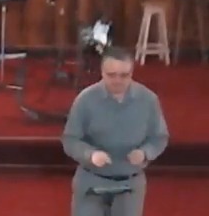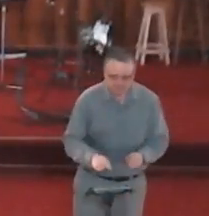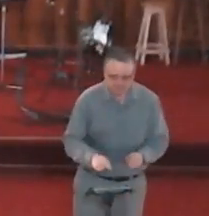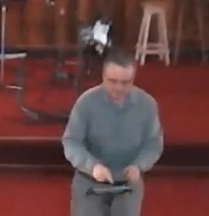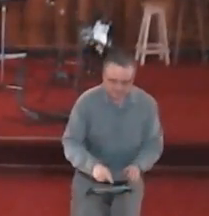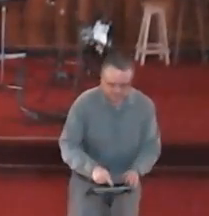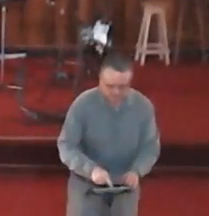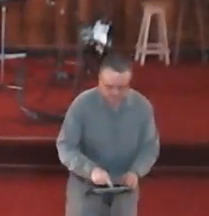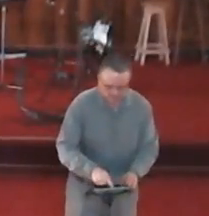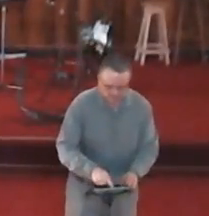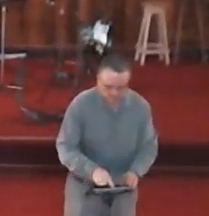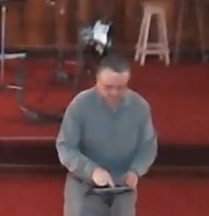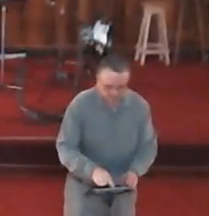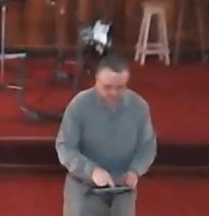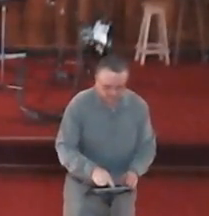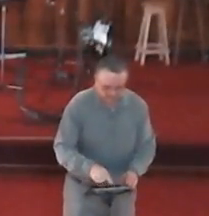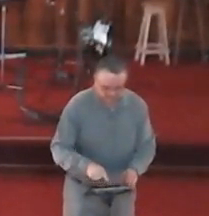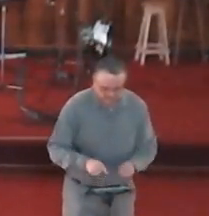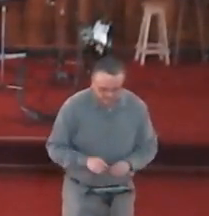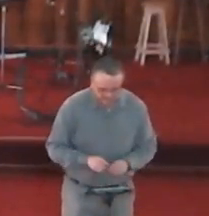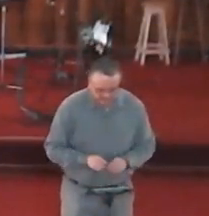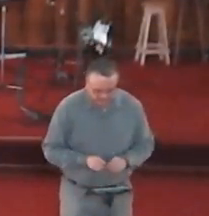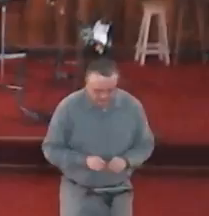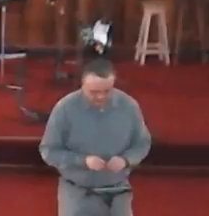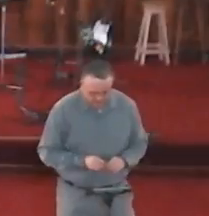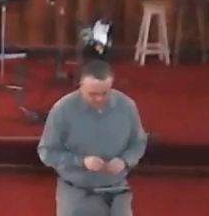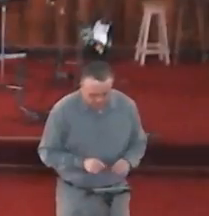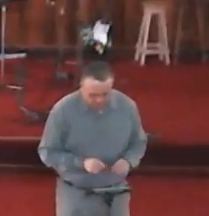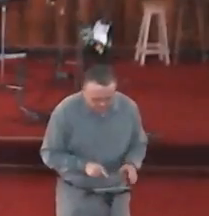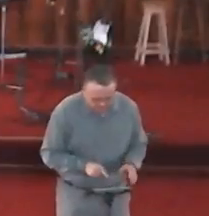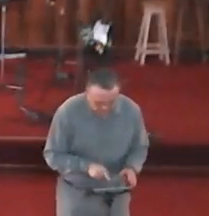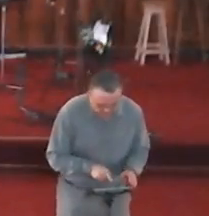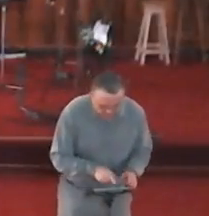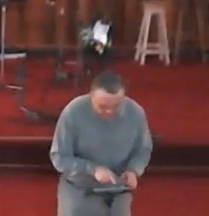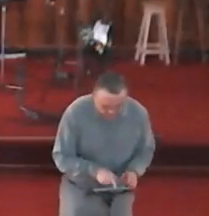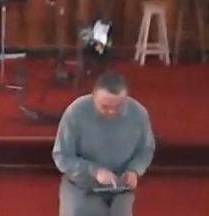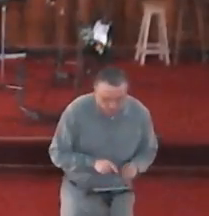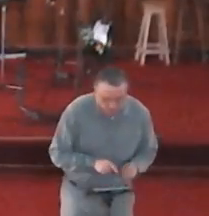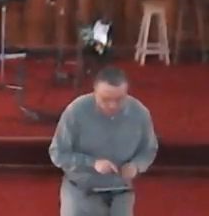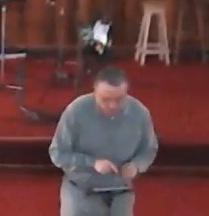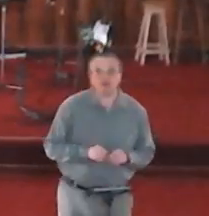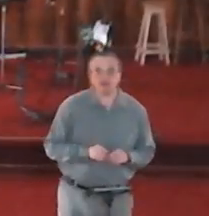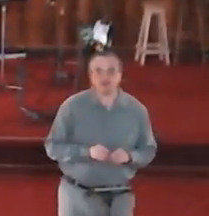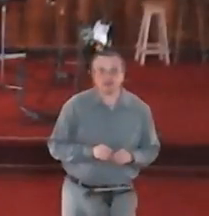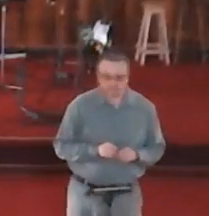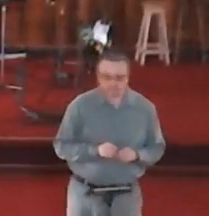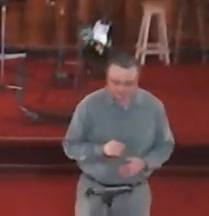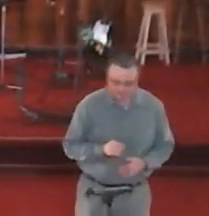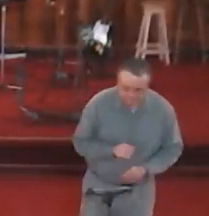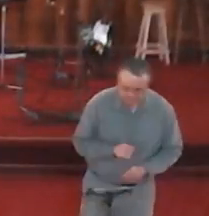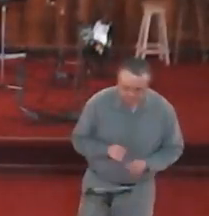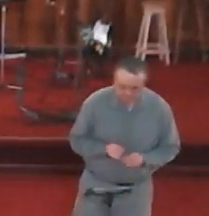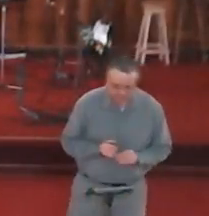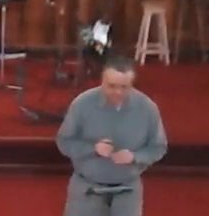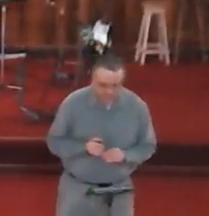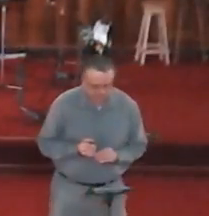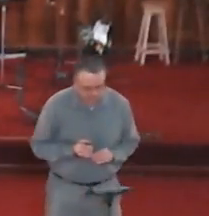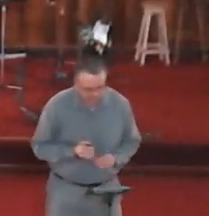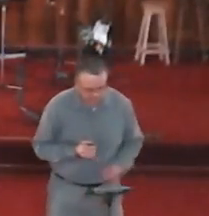of James tells us that that is the measure of maturity in a person. Vean a Santiago 1:24. Go with me to